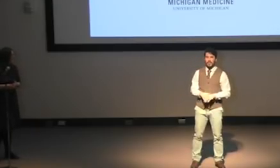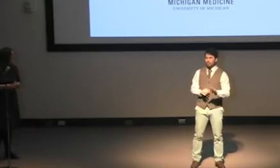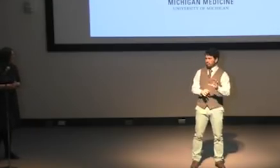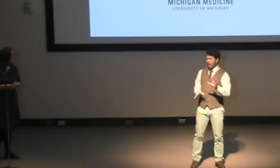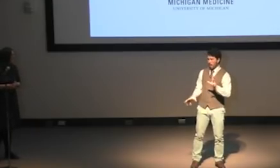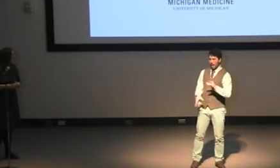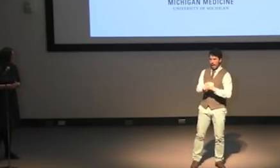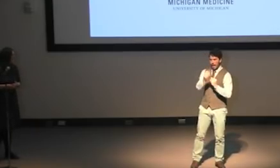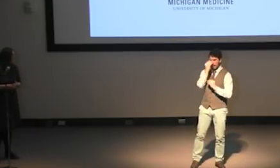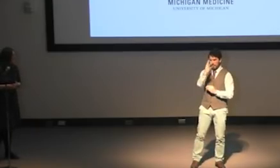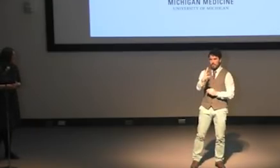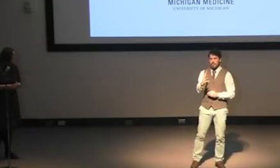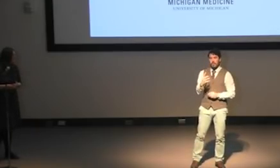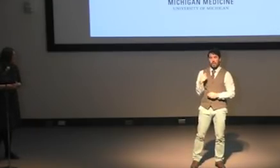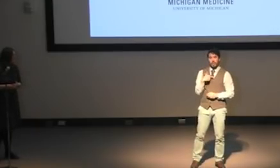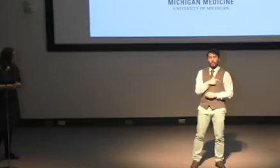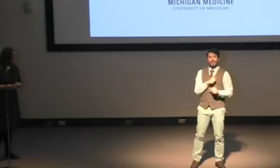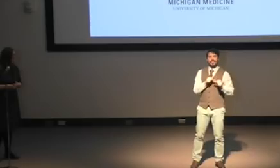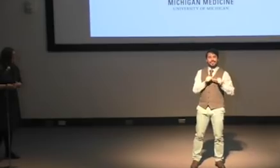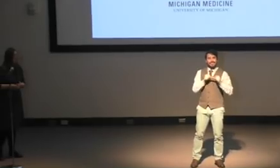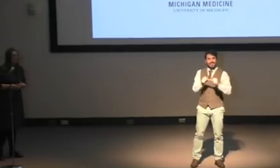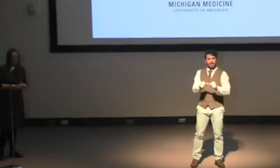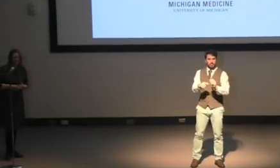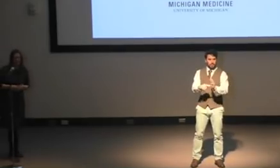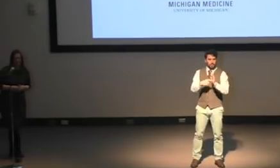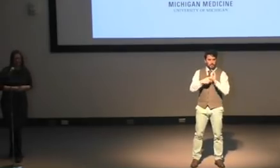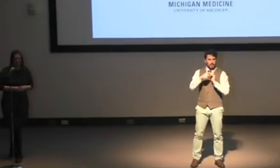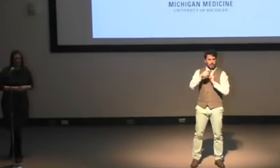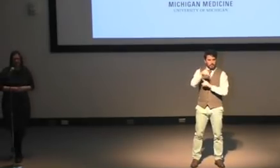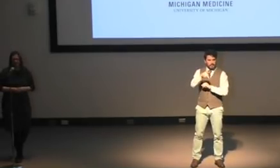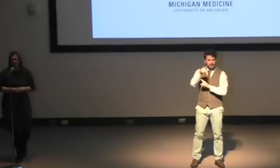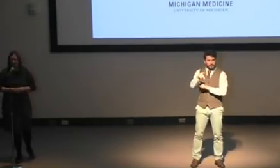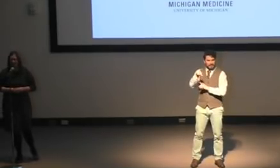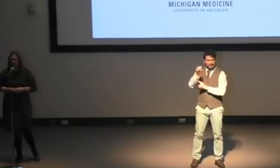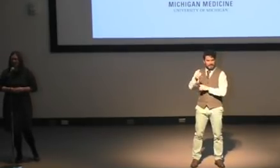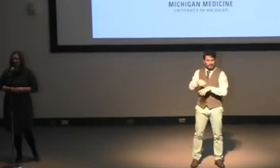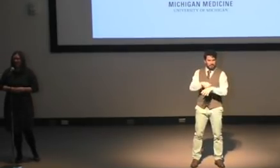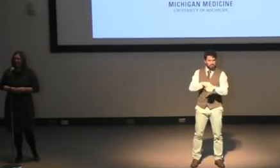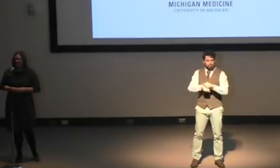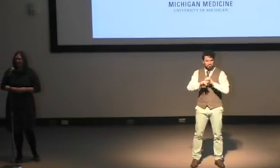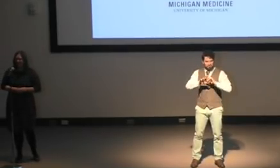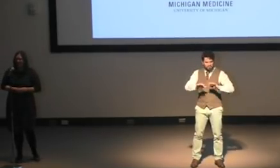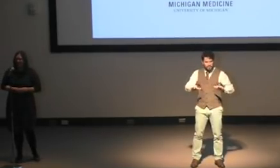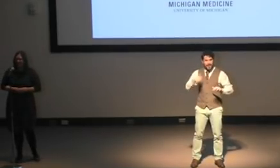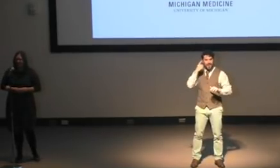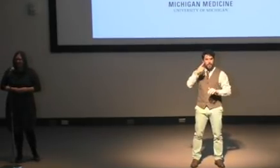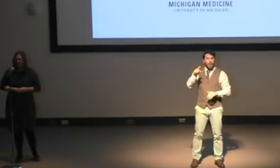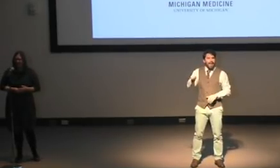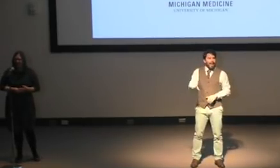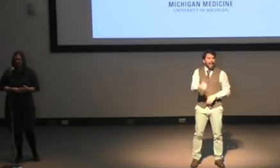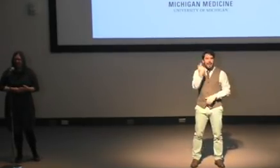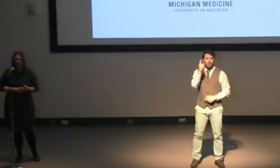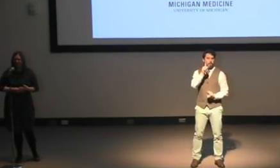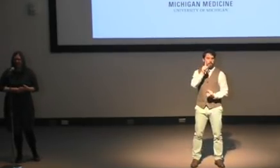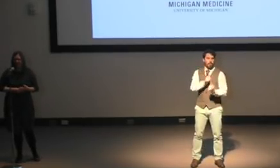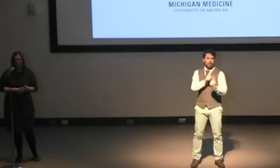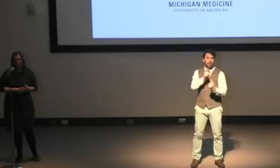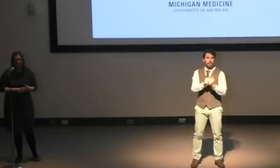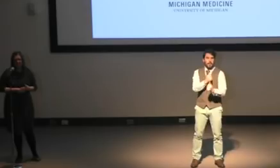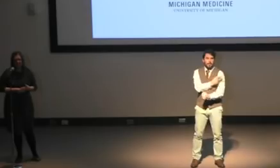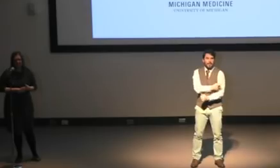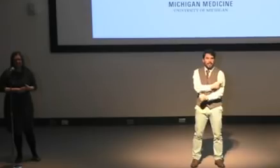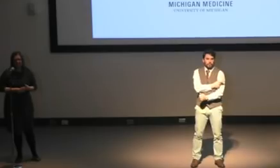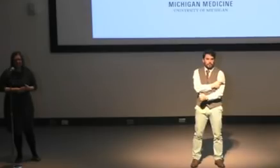to continue to require PPE for all frontline workers until we really know that the